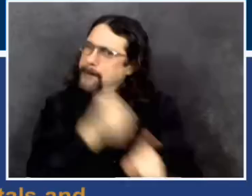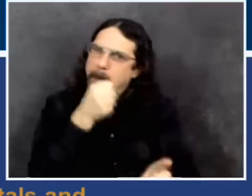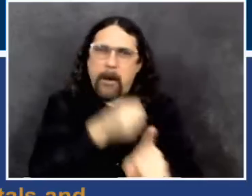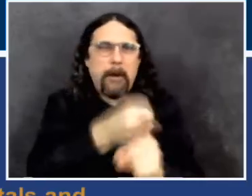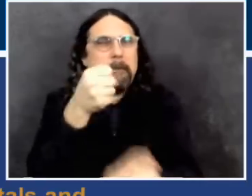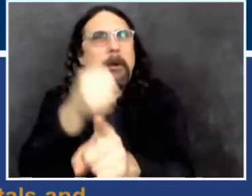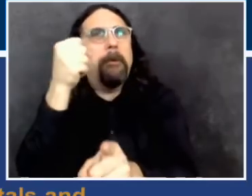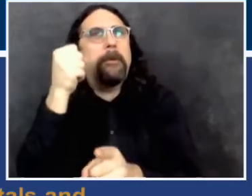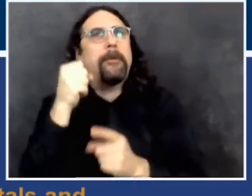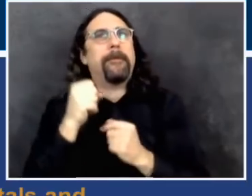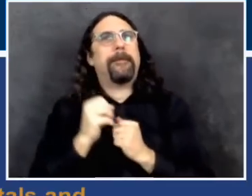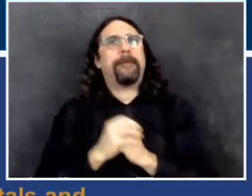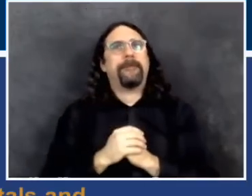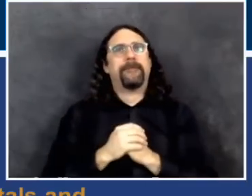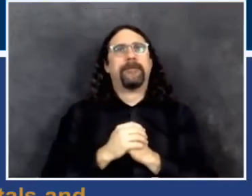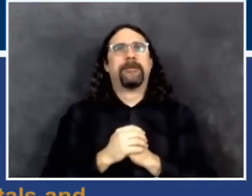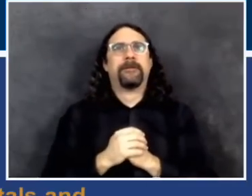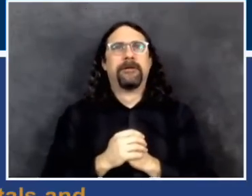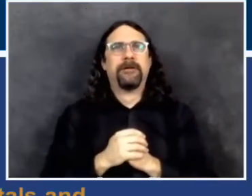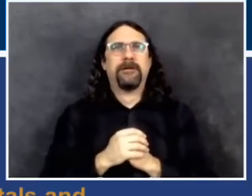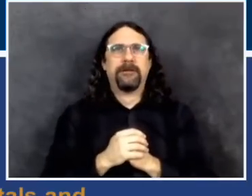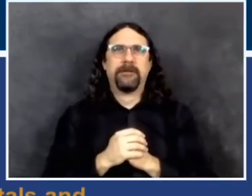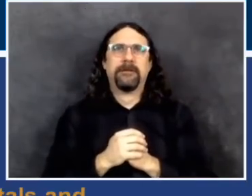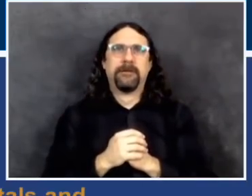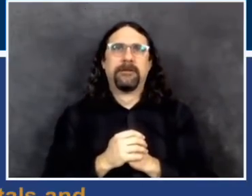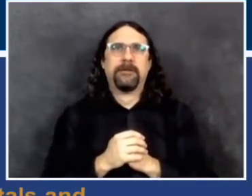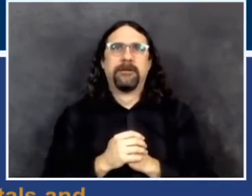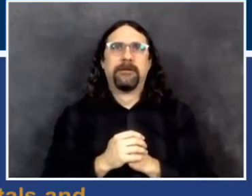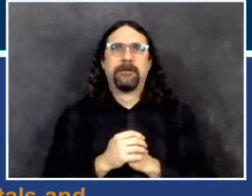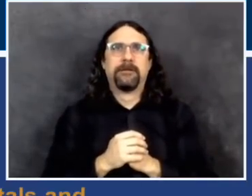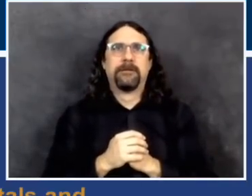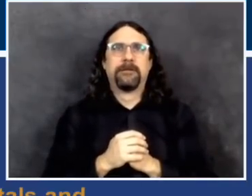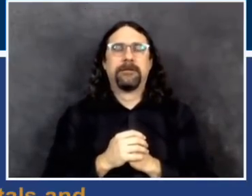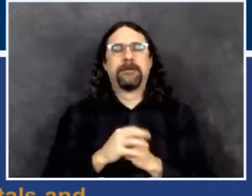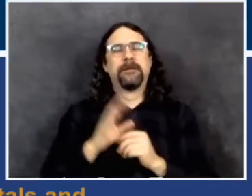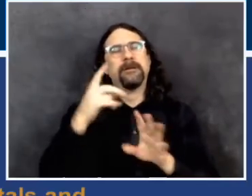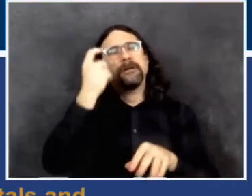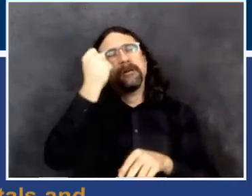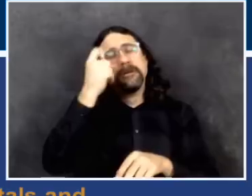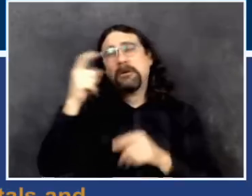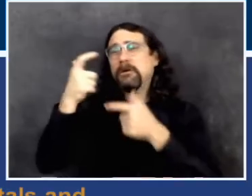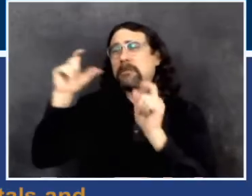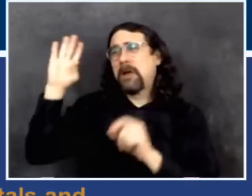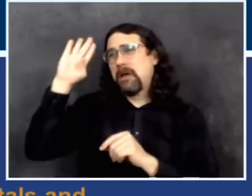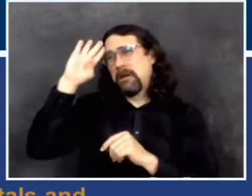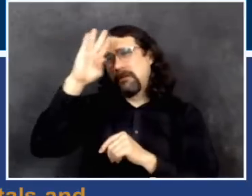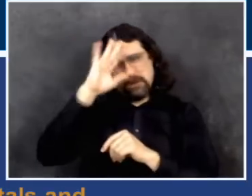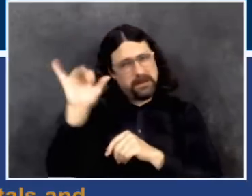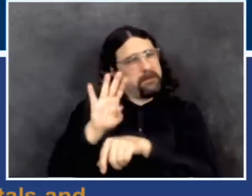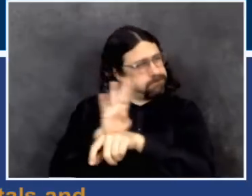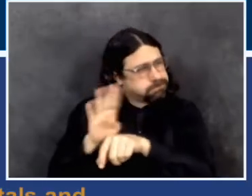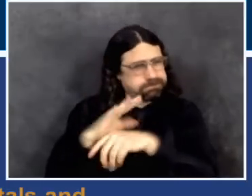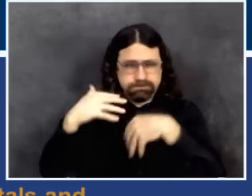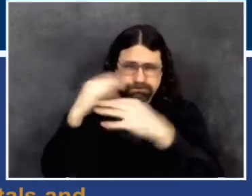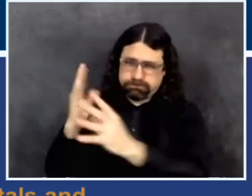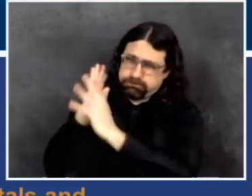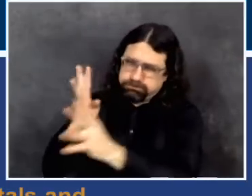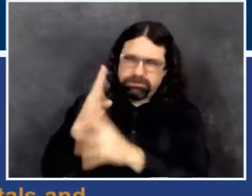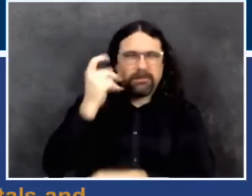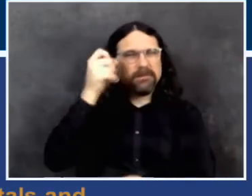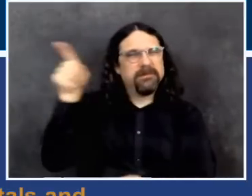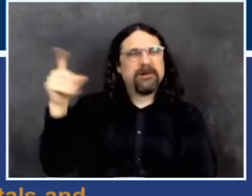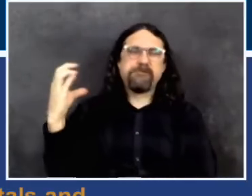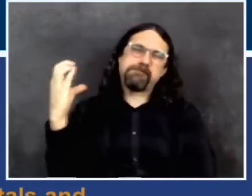tough, and we are stepping up to help them further. We're sending at least 600